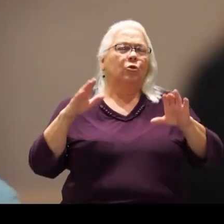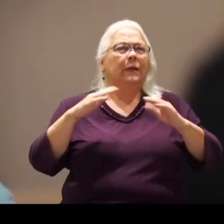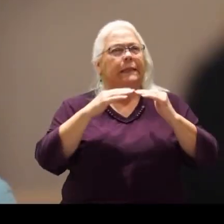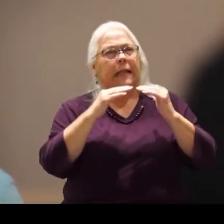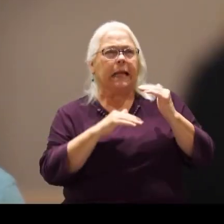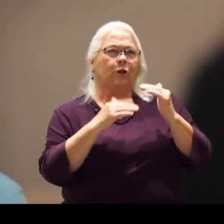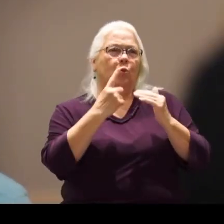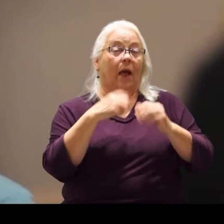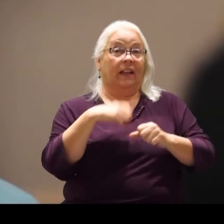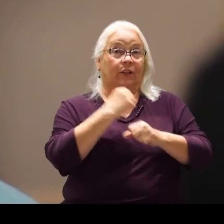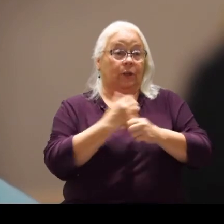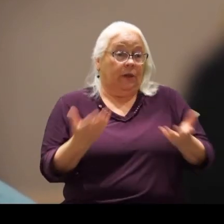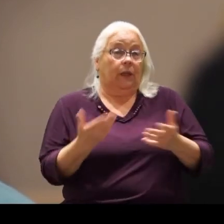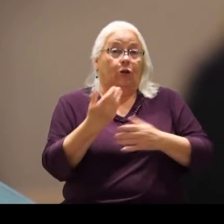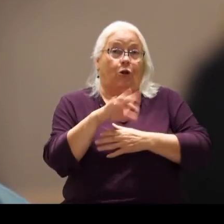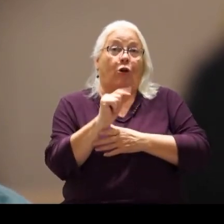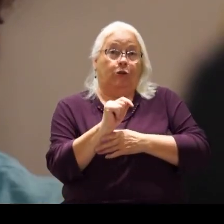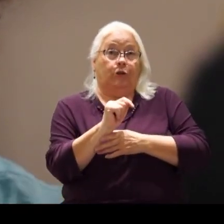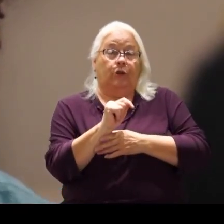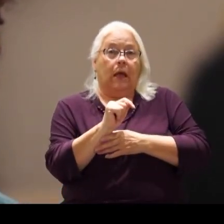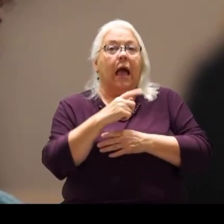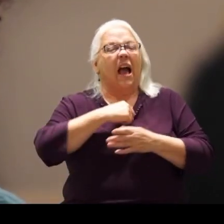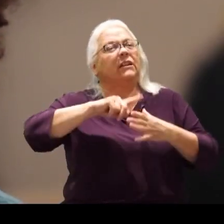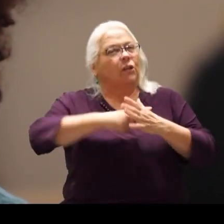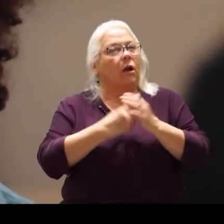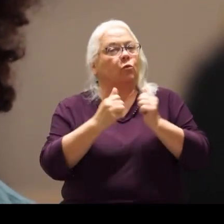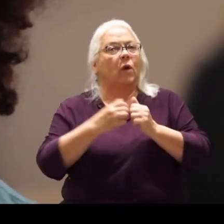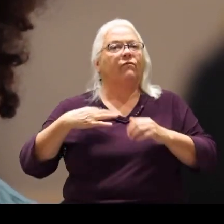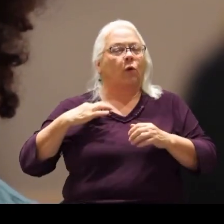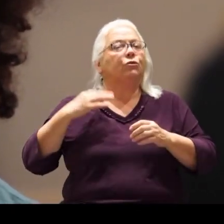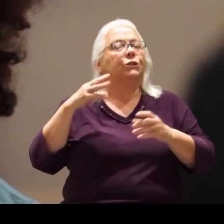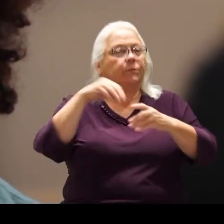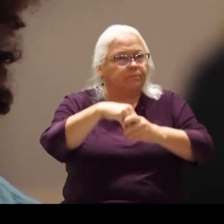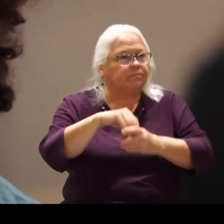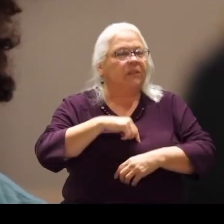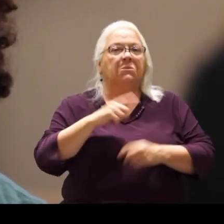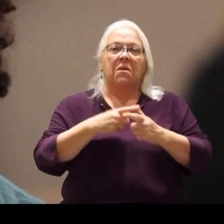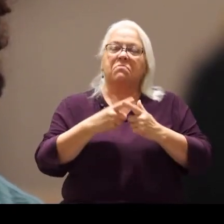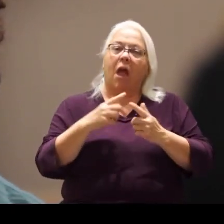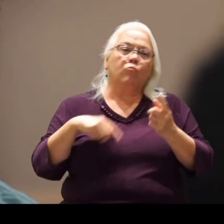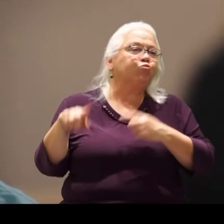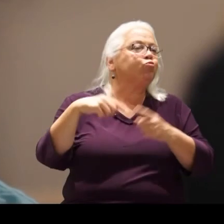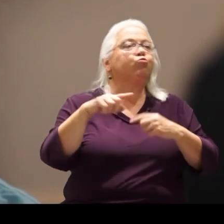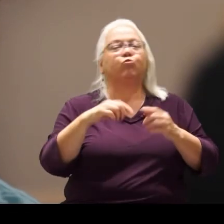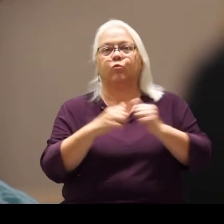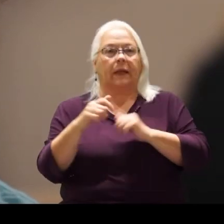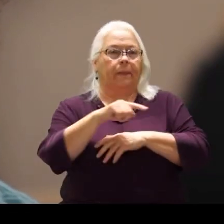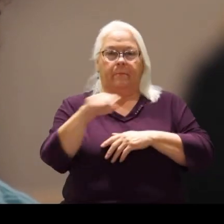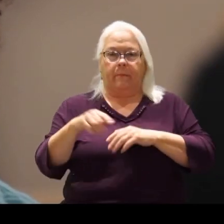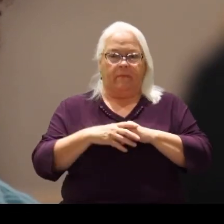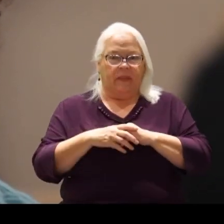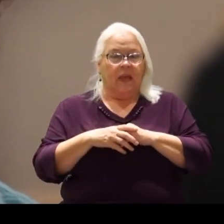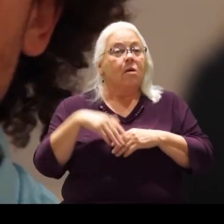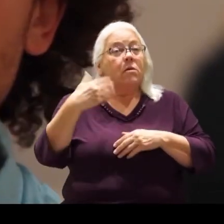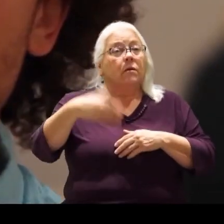So I've been doing this for a little under a year here at Hart. So I started off volunteering and just basically hanging out with the